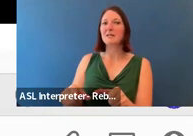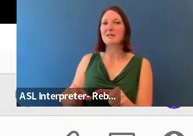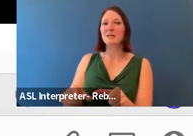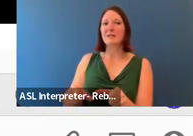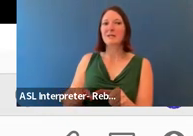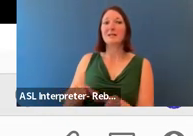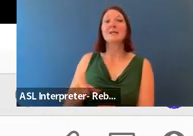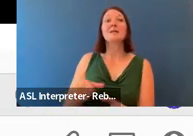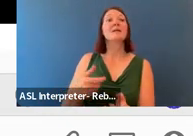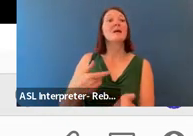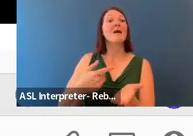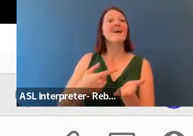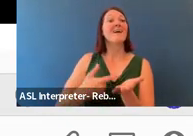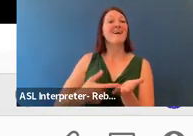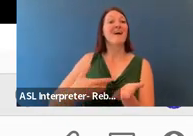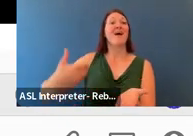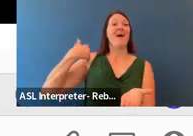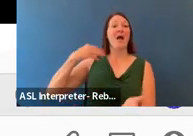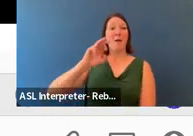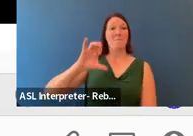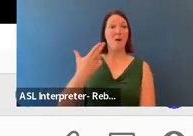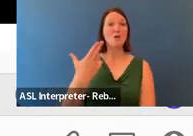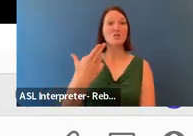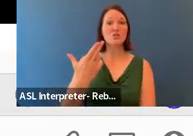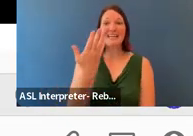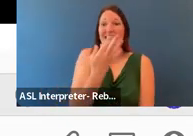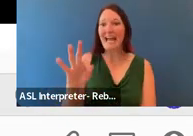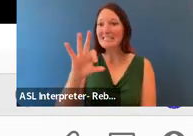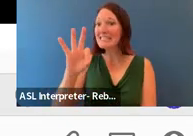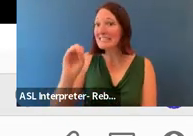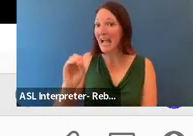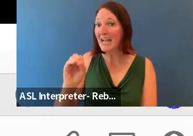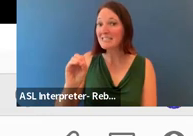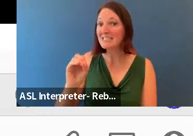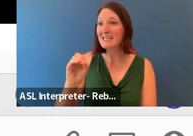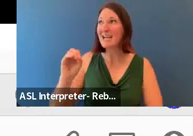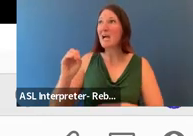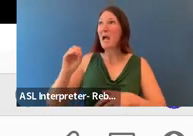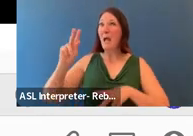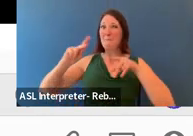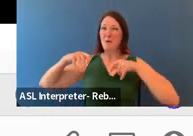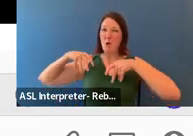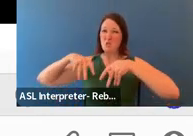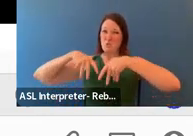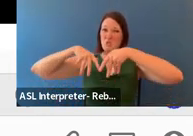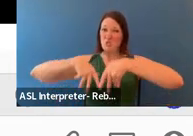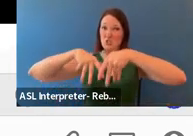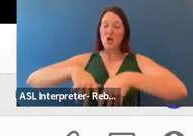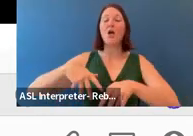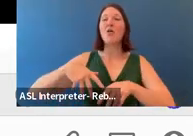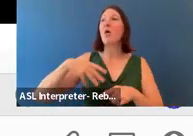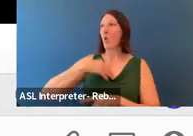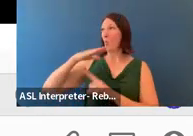of 1990, a large group of people marched to the White House. I'm from the White House to the